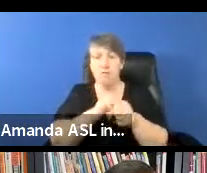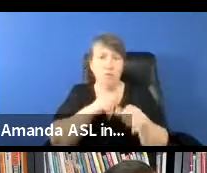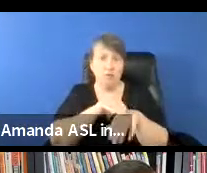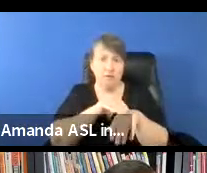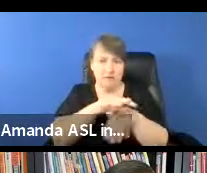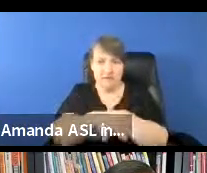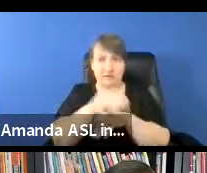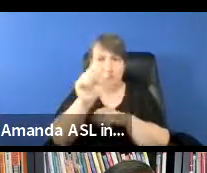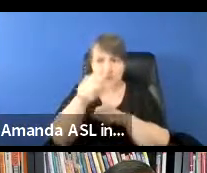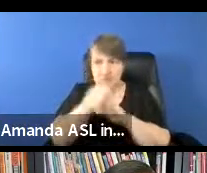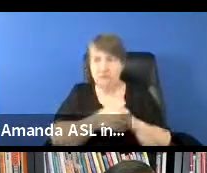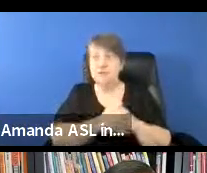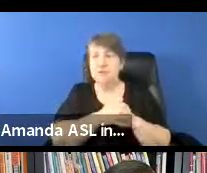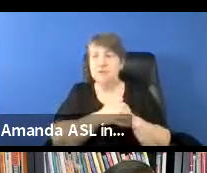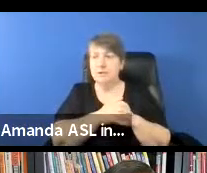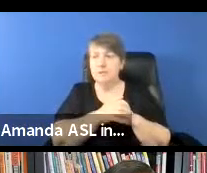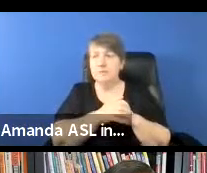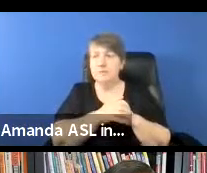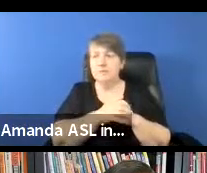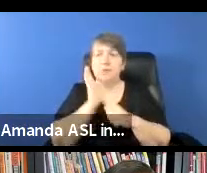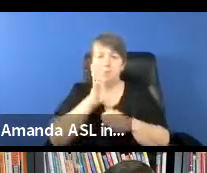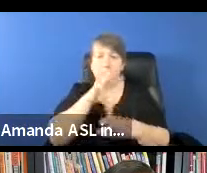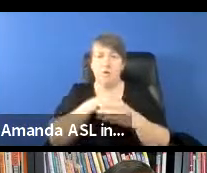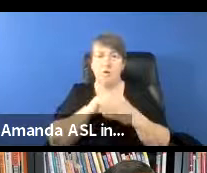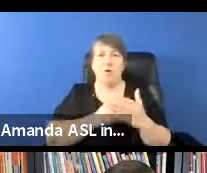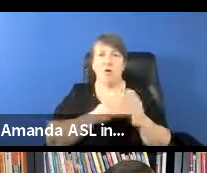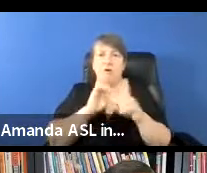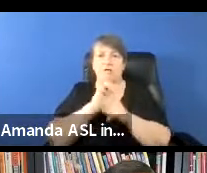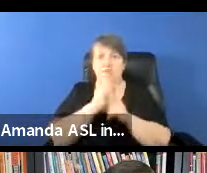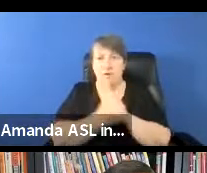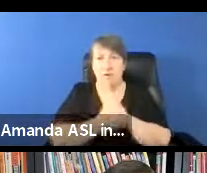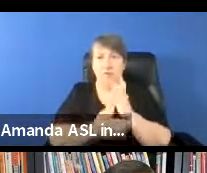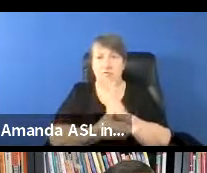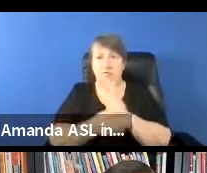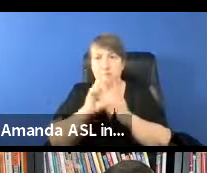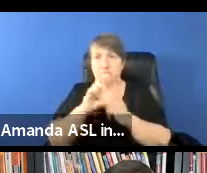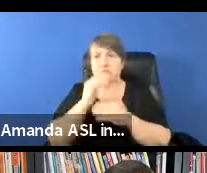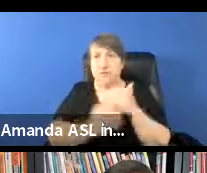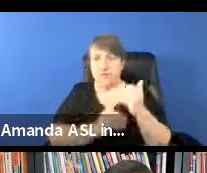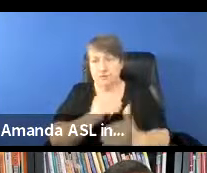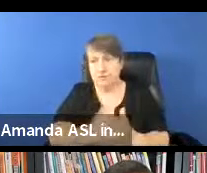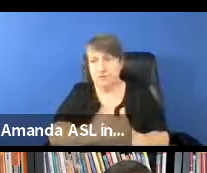there. That'll be part of our environmental review process. And